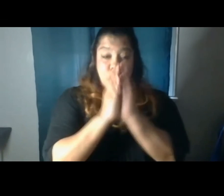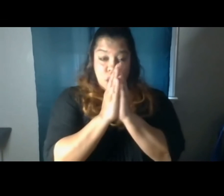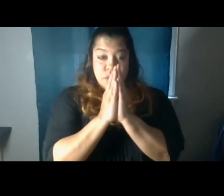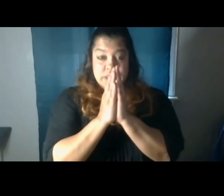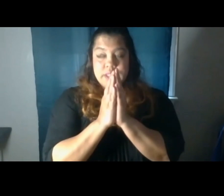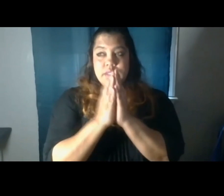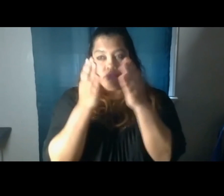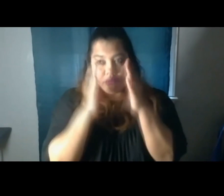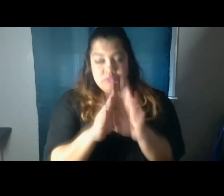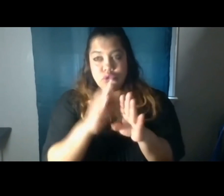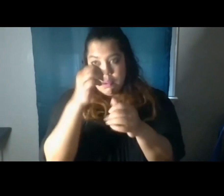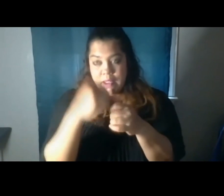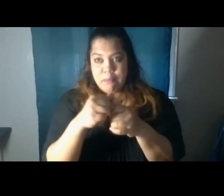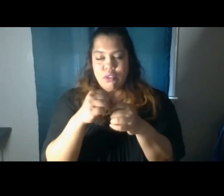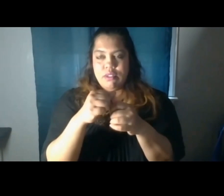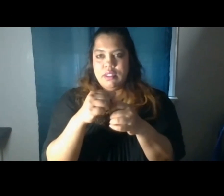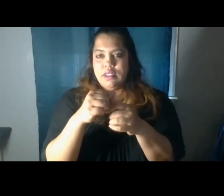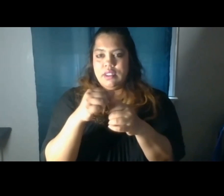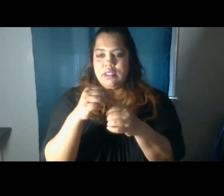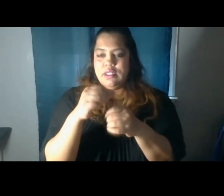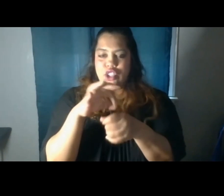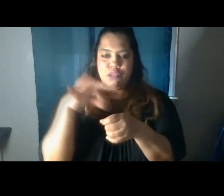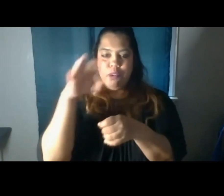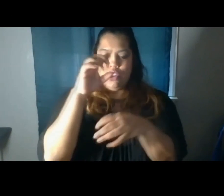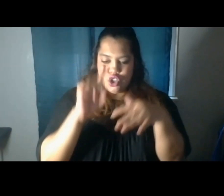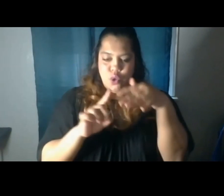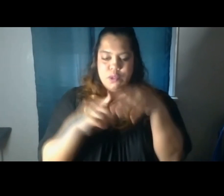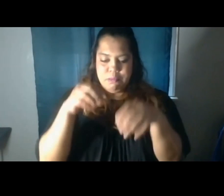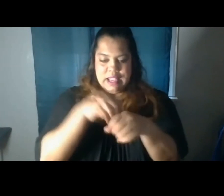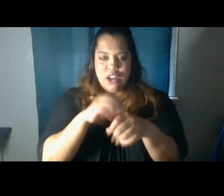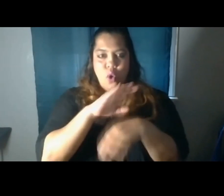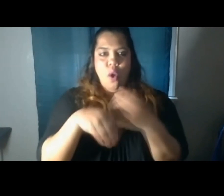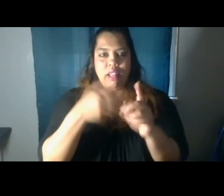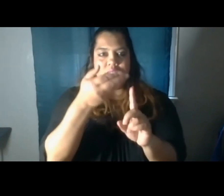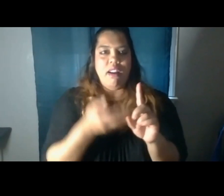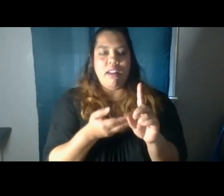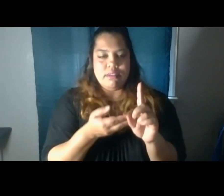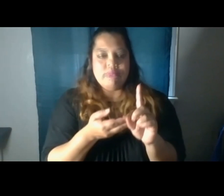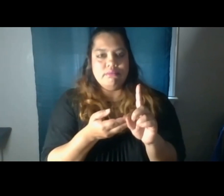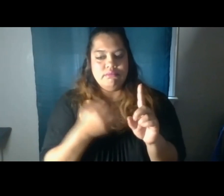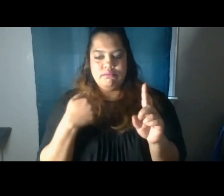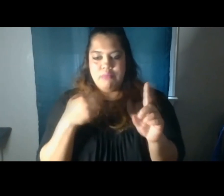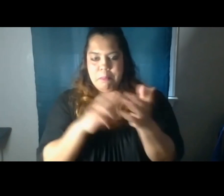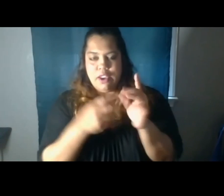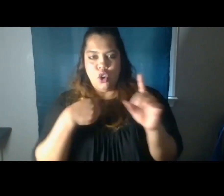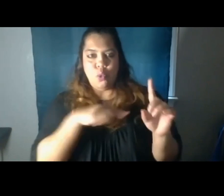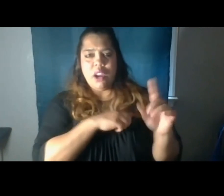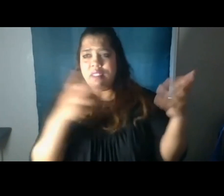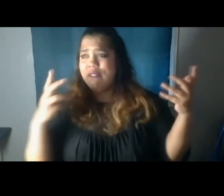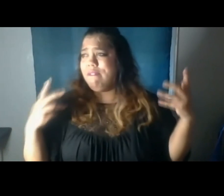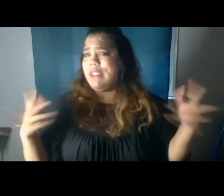that we are. That means ultimately, the truth of our being is we are already free.